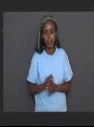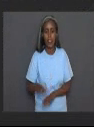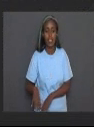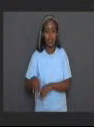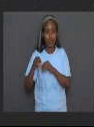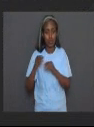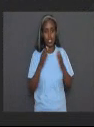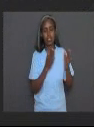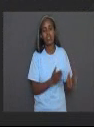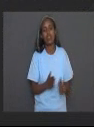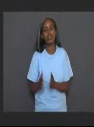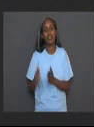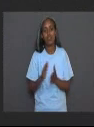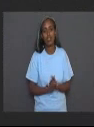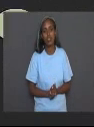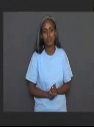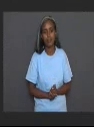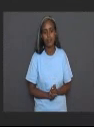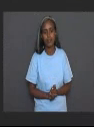Students, let's get ready.